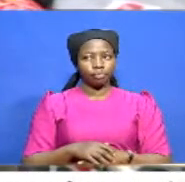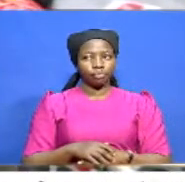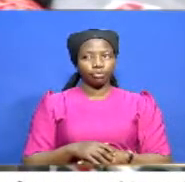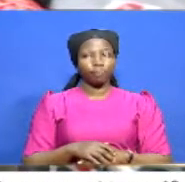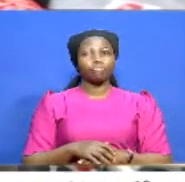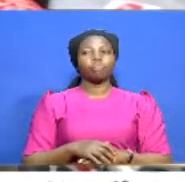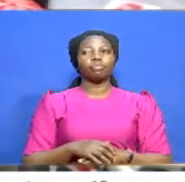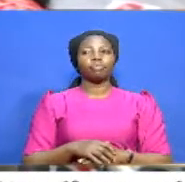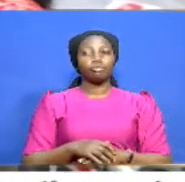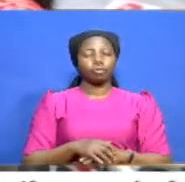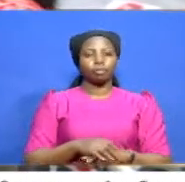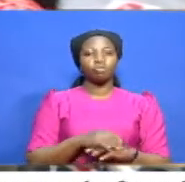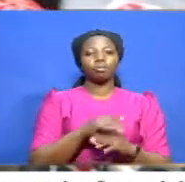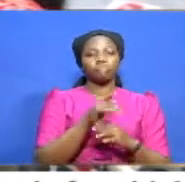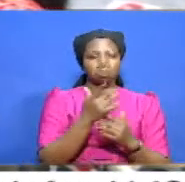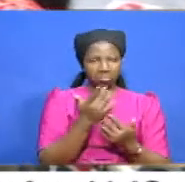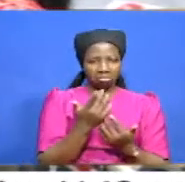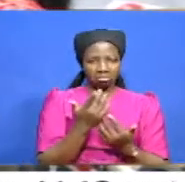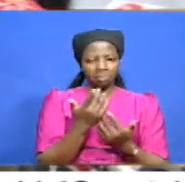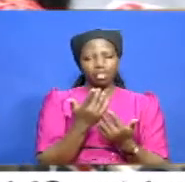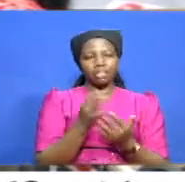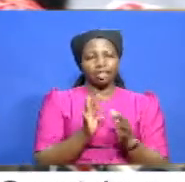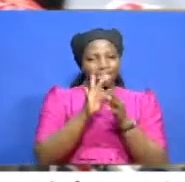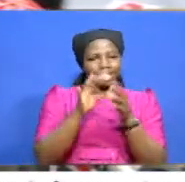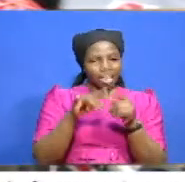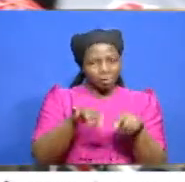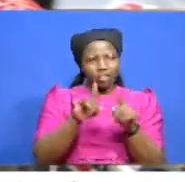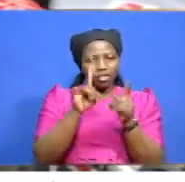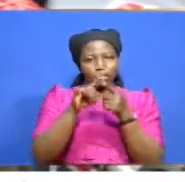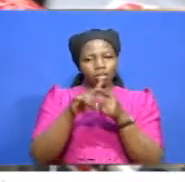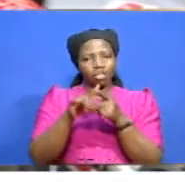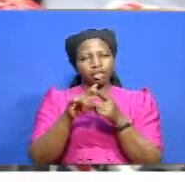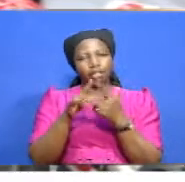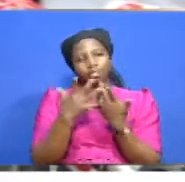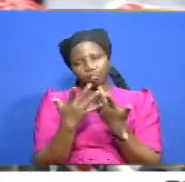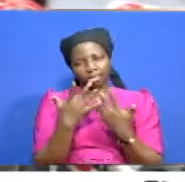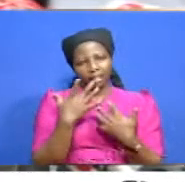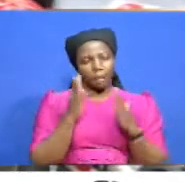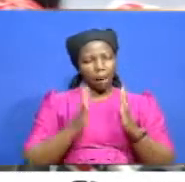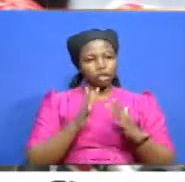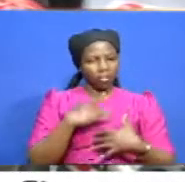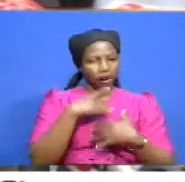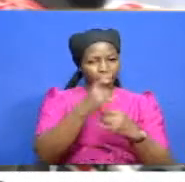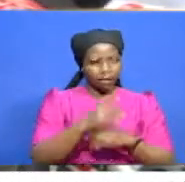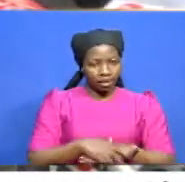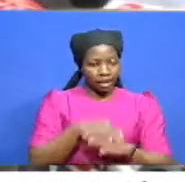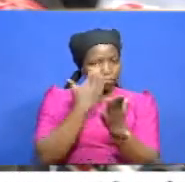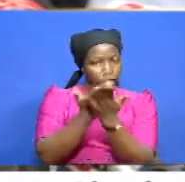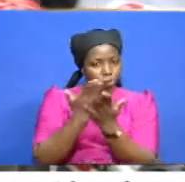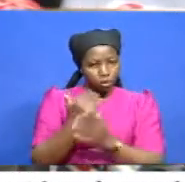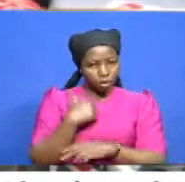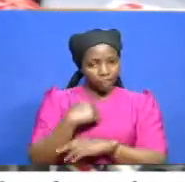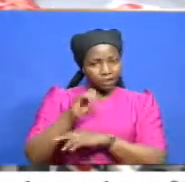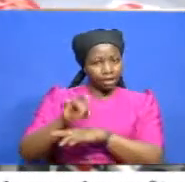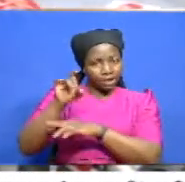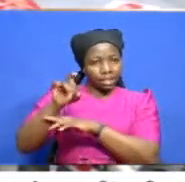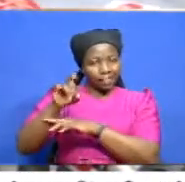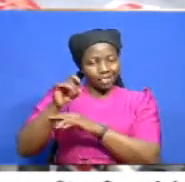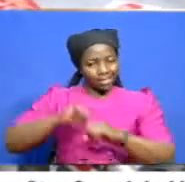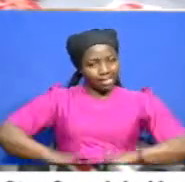interest. The proposal to have non-executive chairperson is not in the